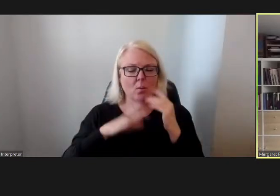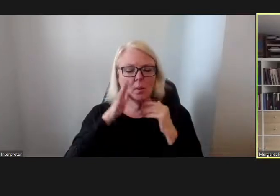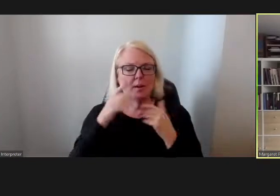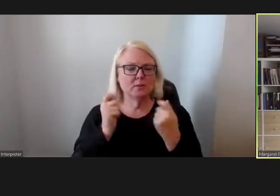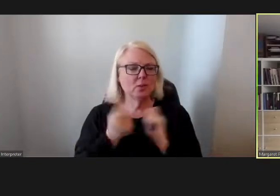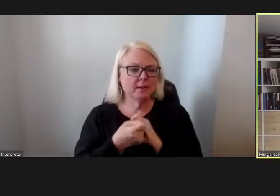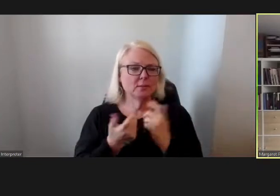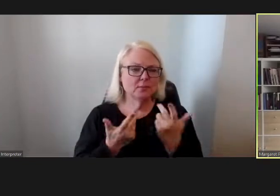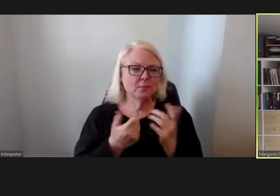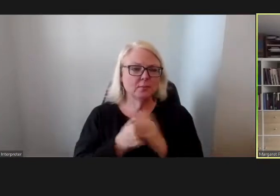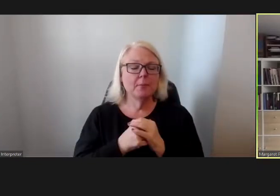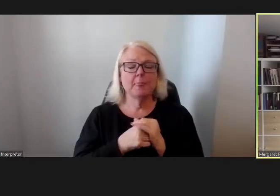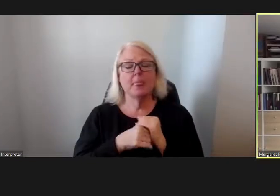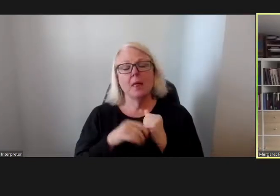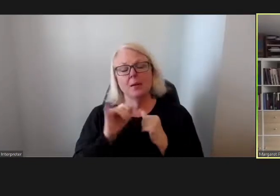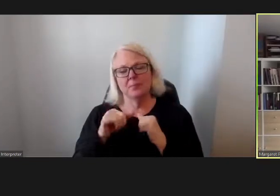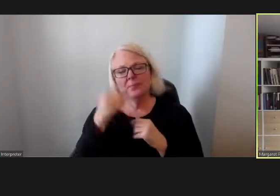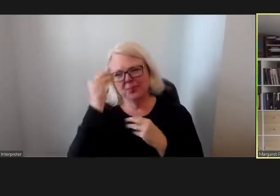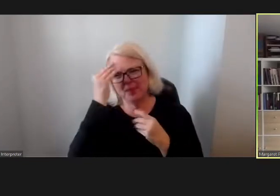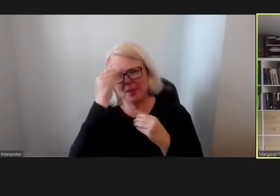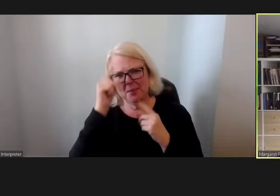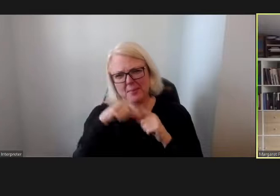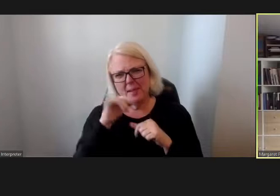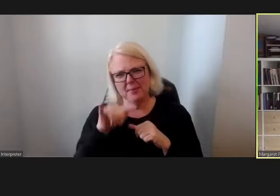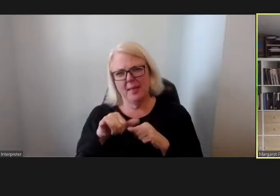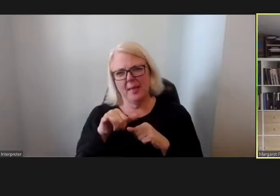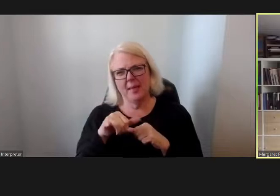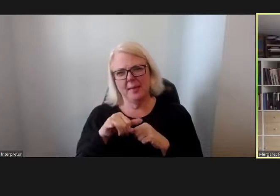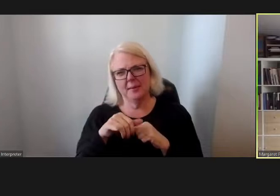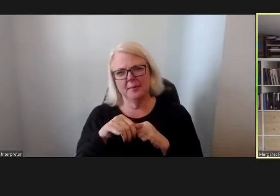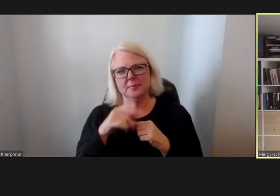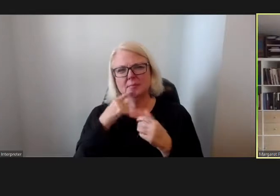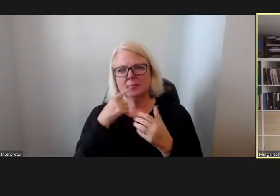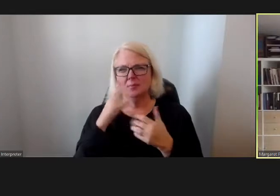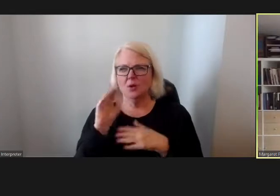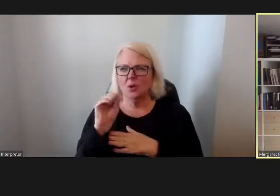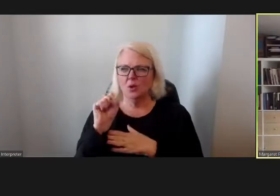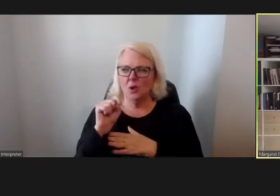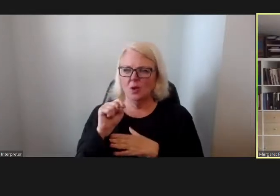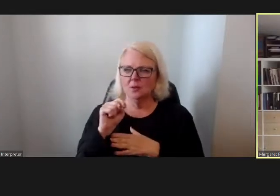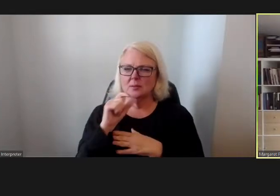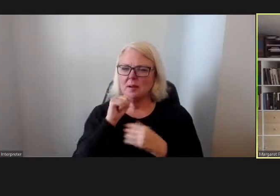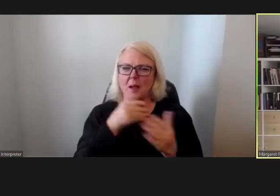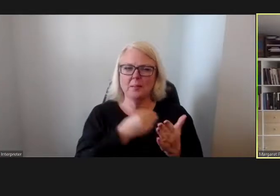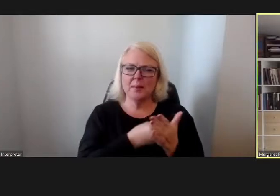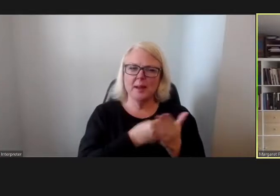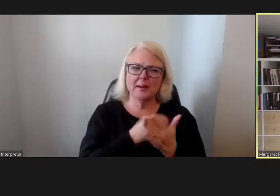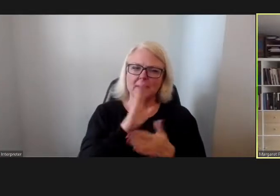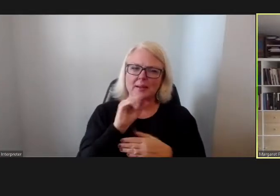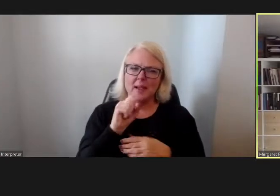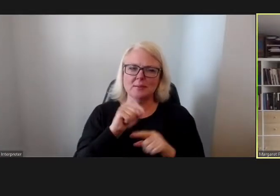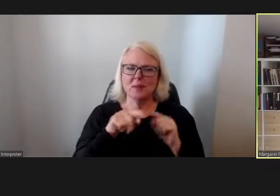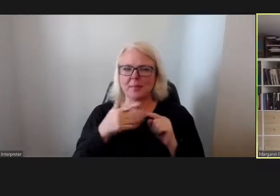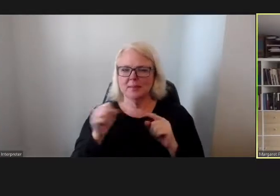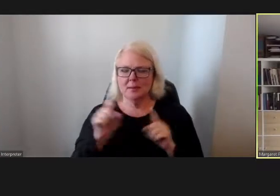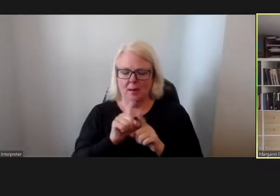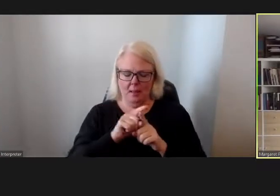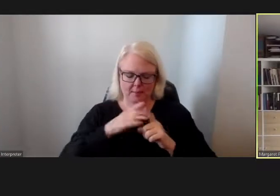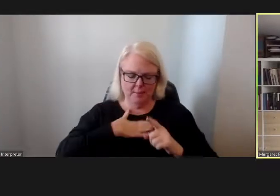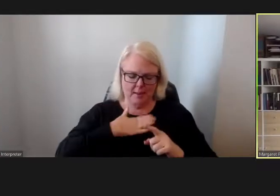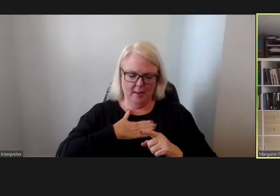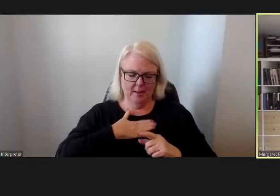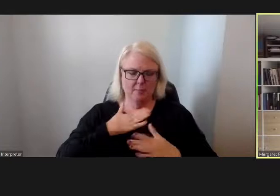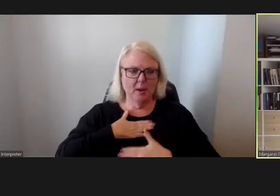So again, sort of thinking about this through the lens of cost, not monetary cost, but other kinds of costs, like cost to my body